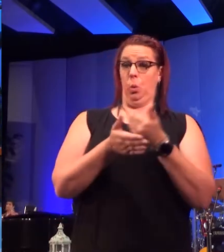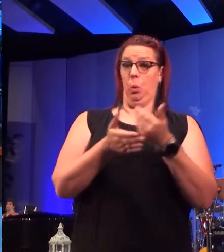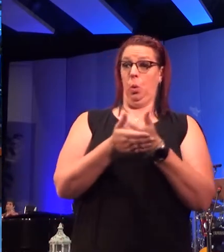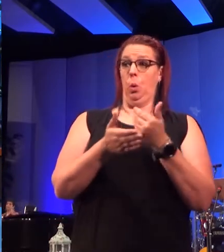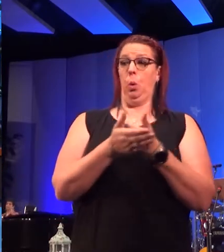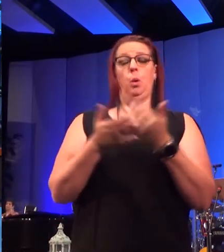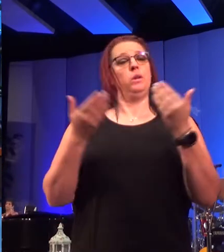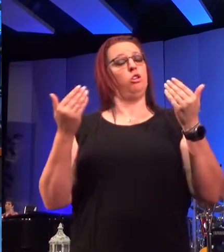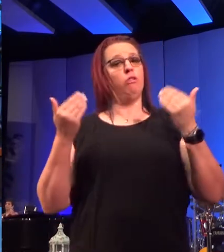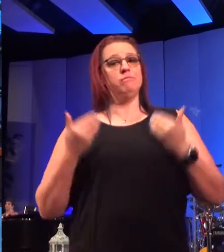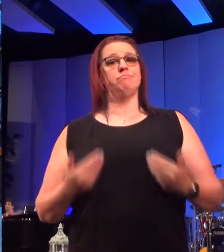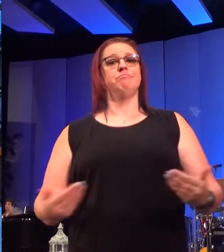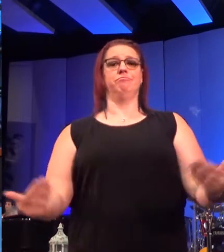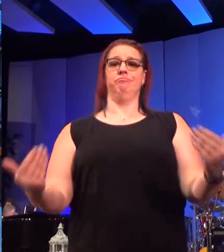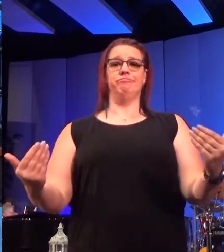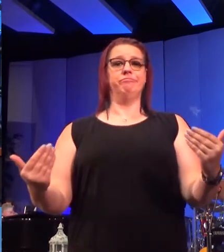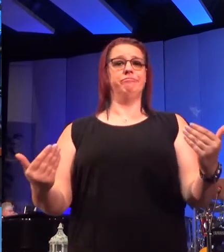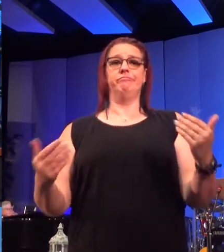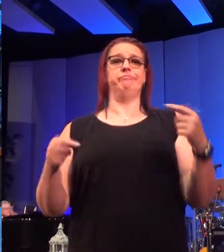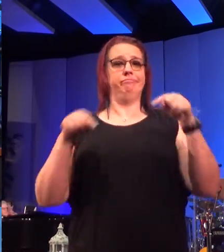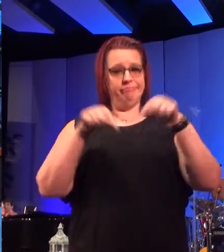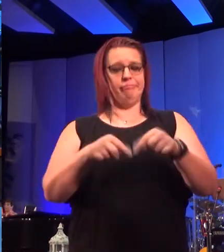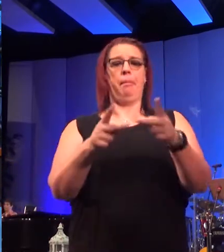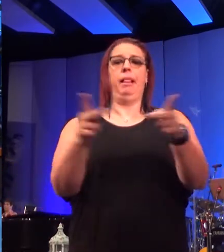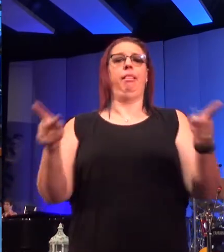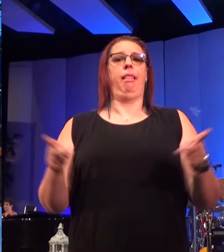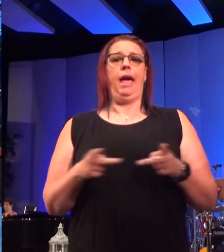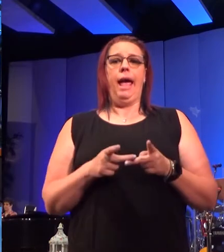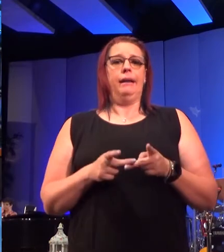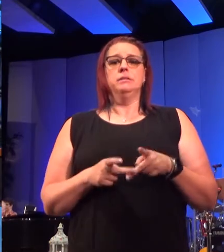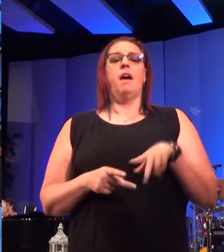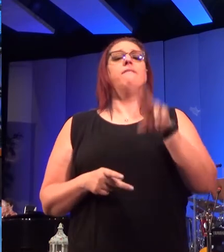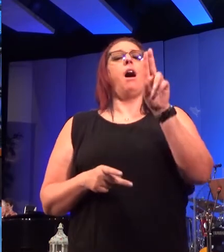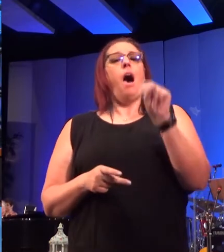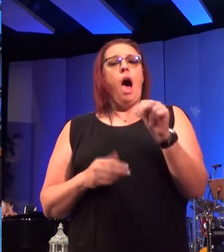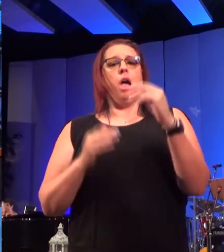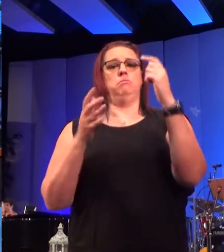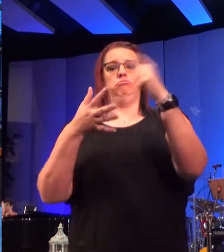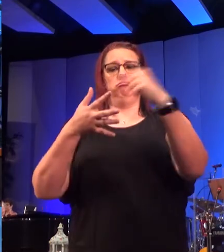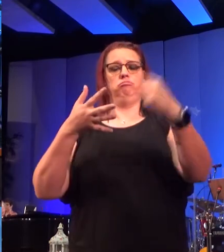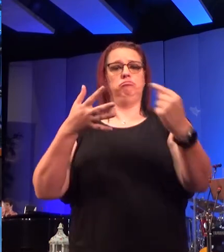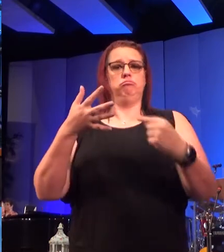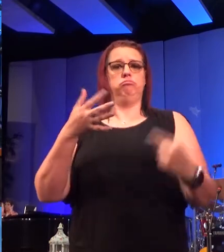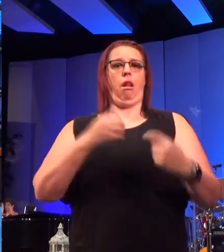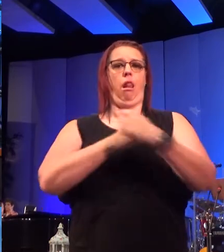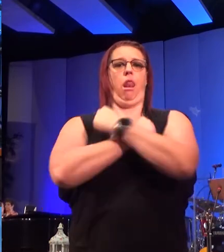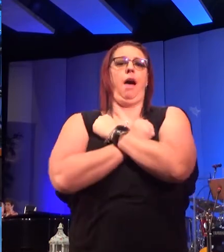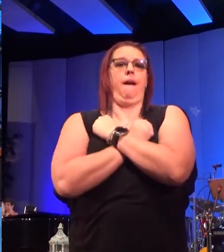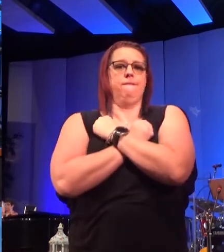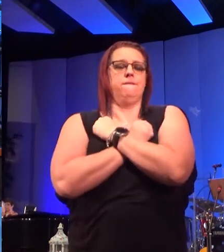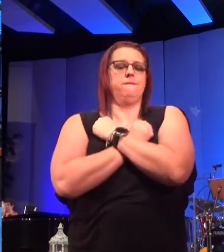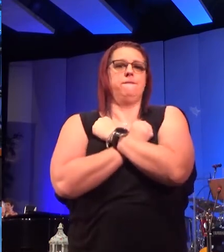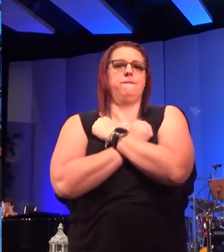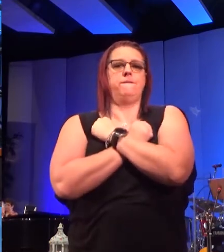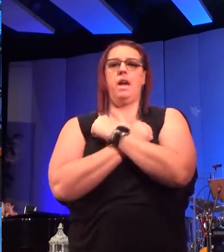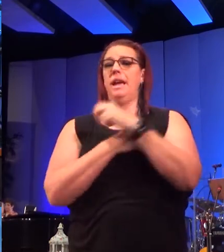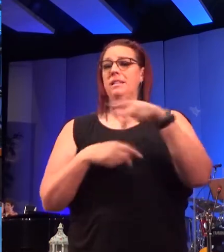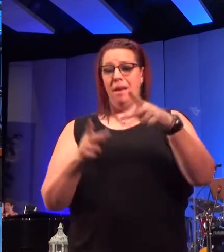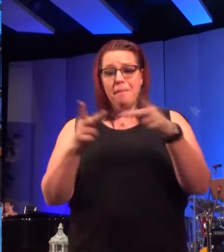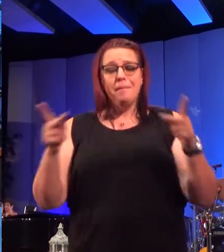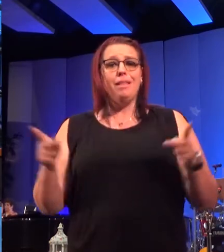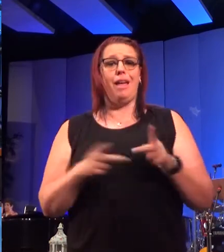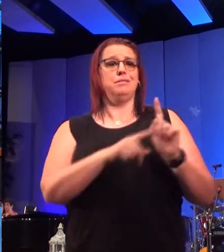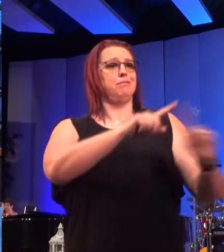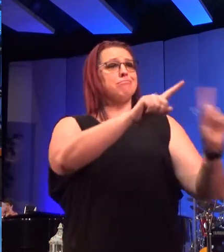have entered into a field of unconditional love. This is a church that blesses all faiths, all ethnicities, all relational orientations,